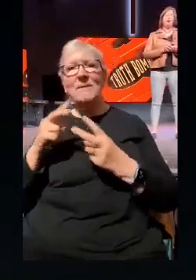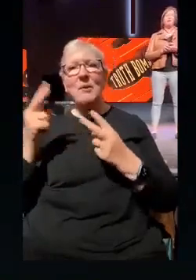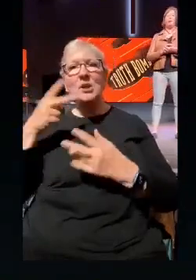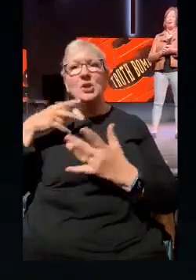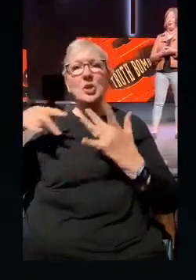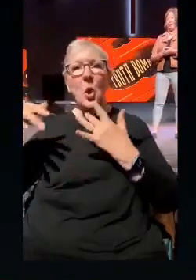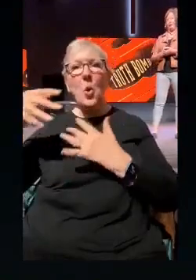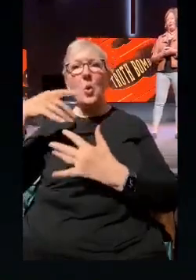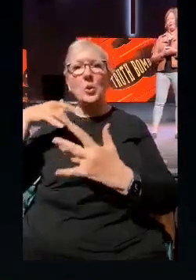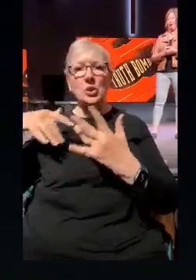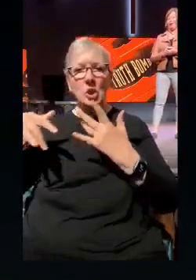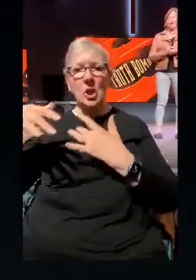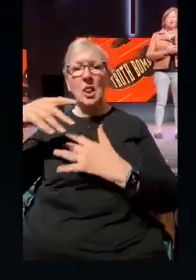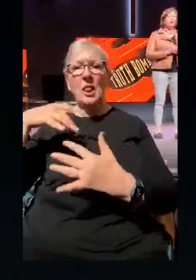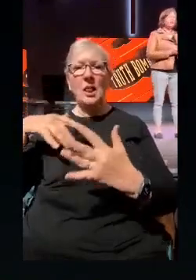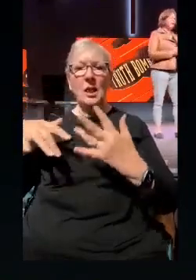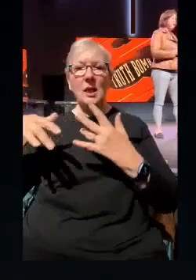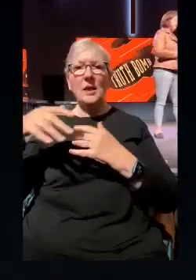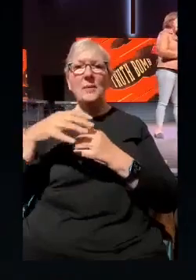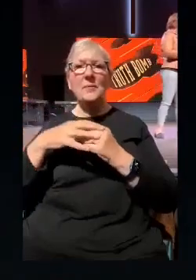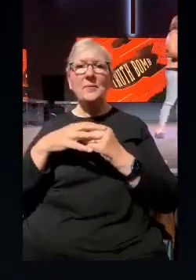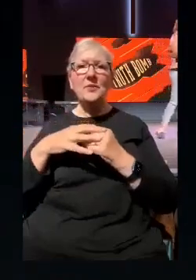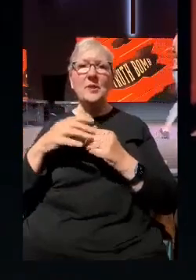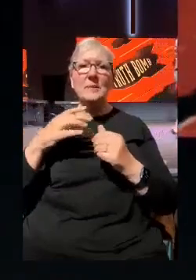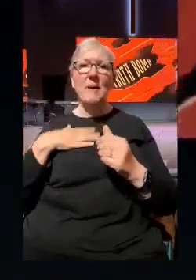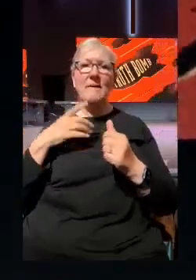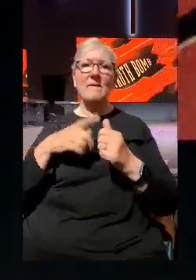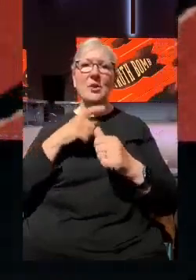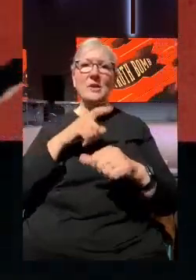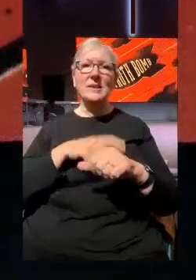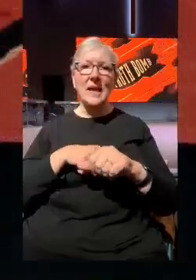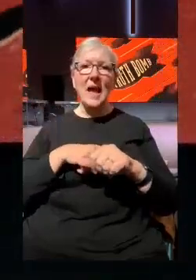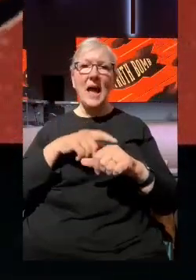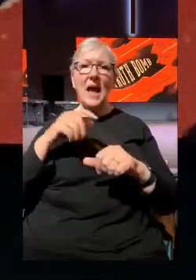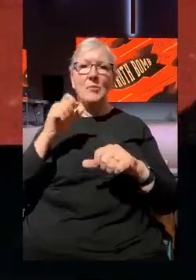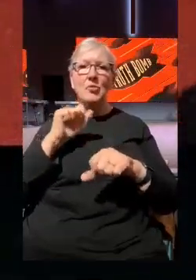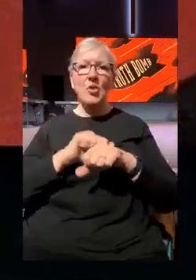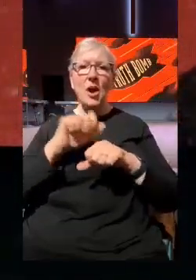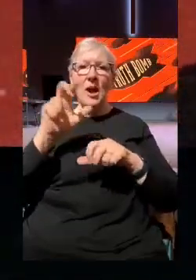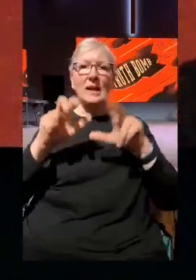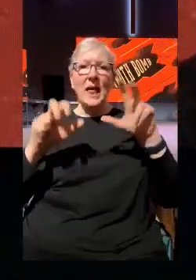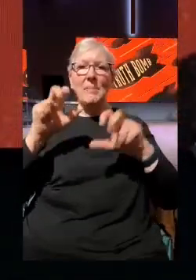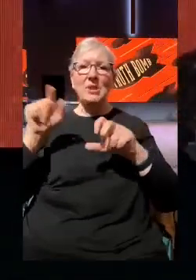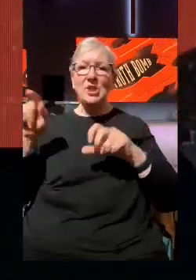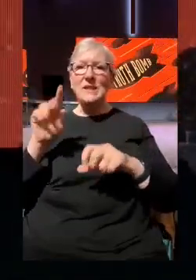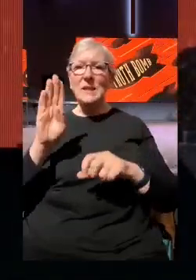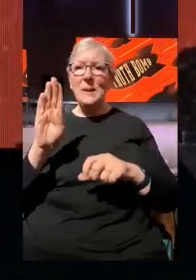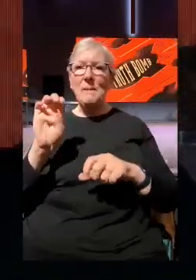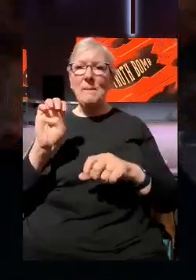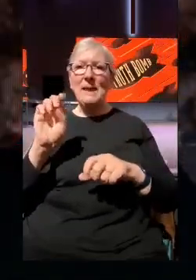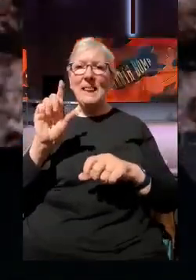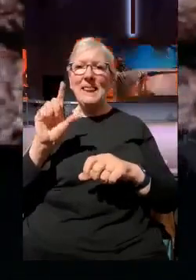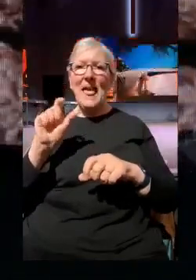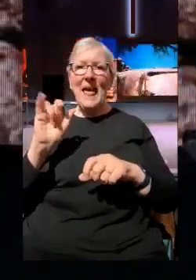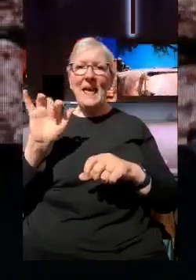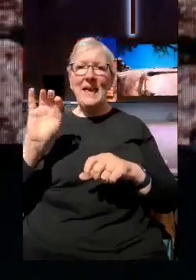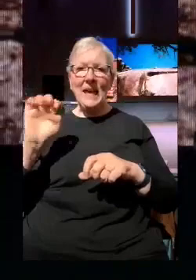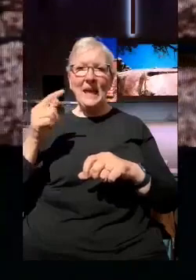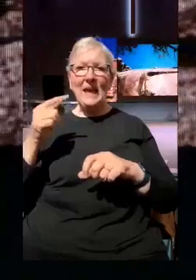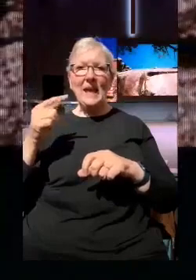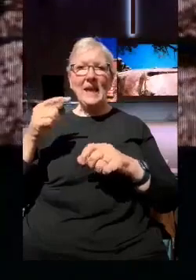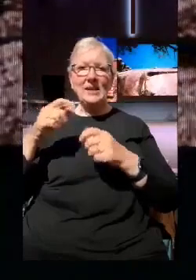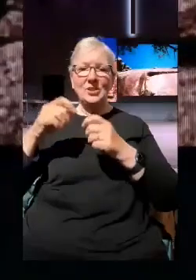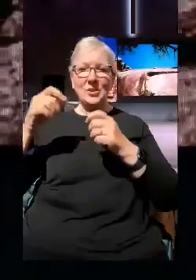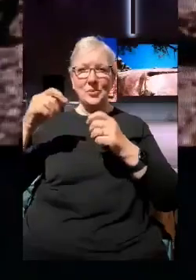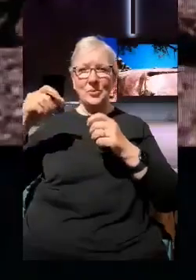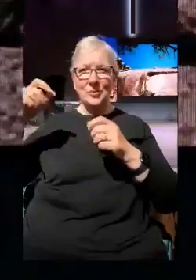my belayer. So this is my first time rock climbing, and she's down belaying me, and she's chit-chatting away with all of our